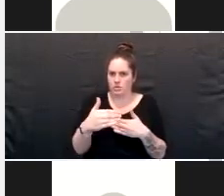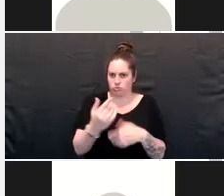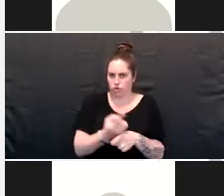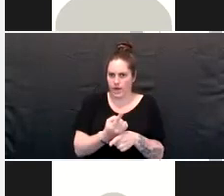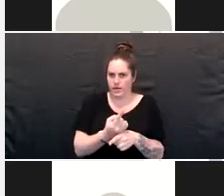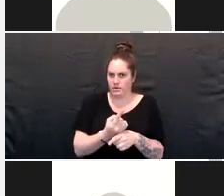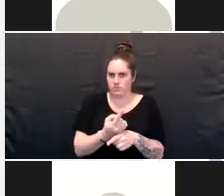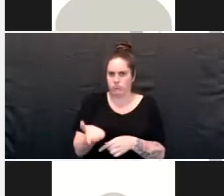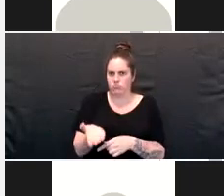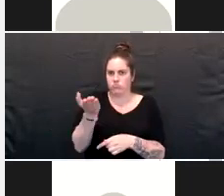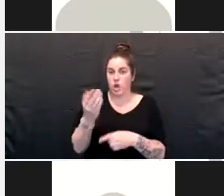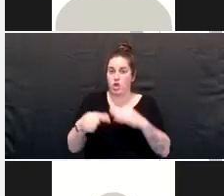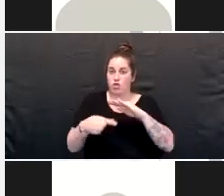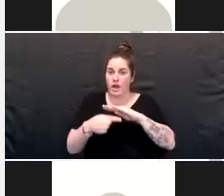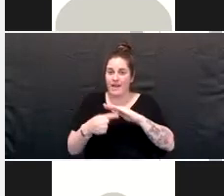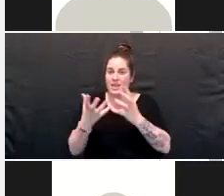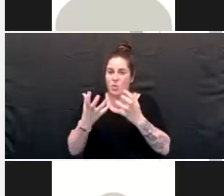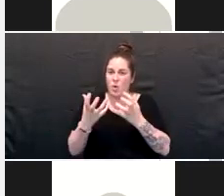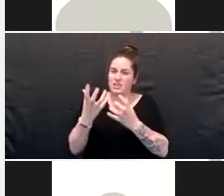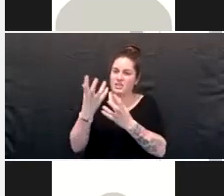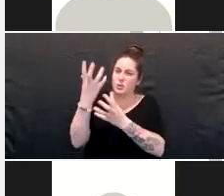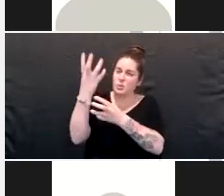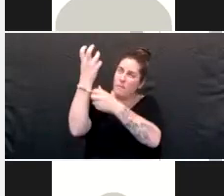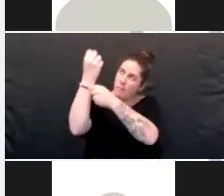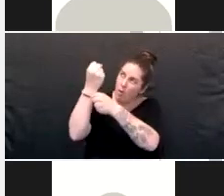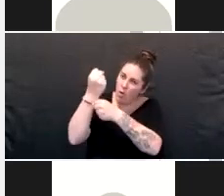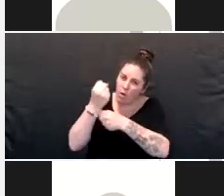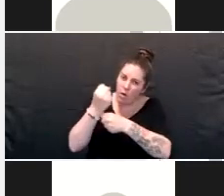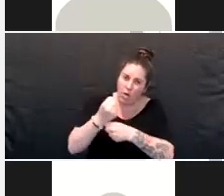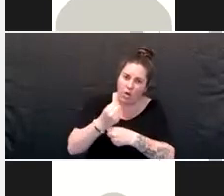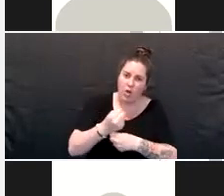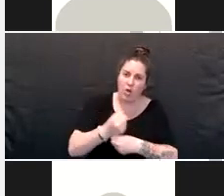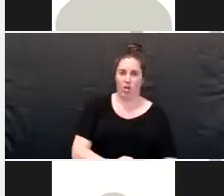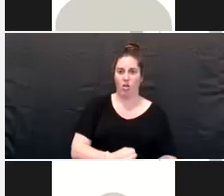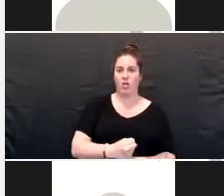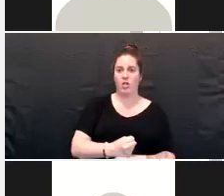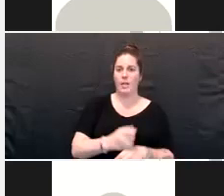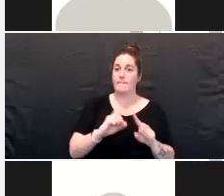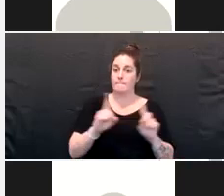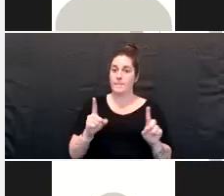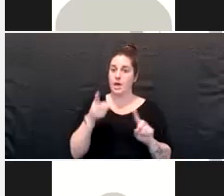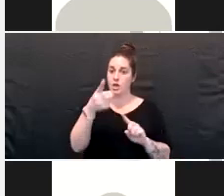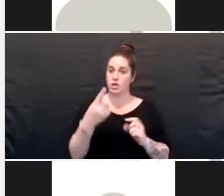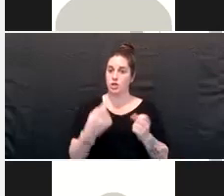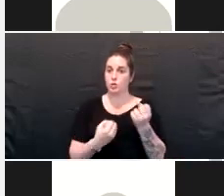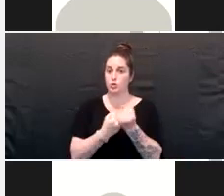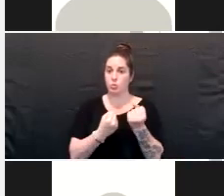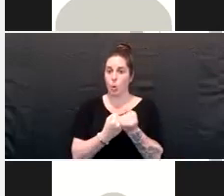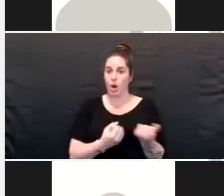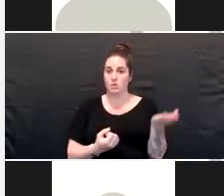So gravity wants to pull the object down for sure, but because you are supporting the